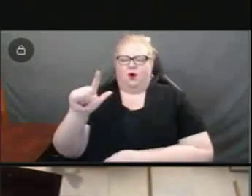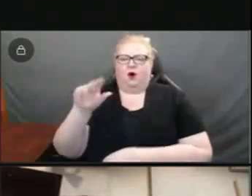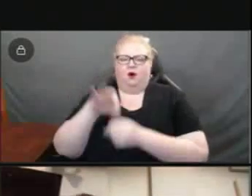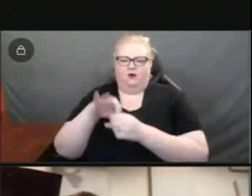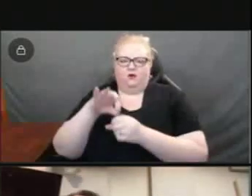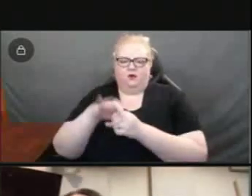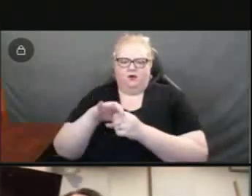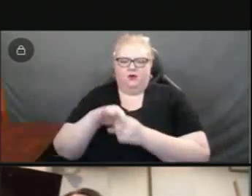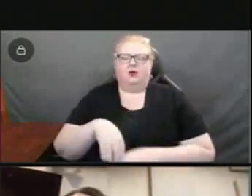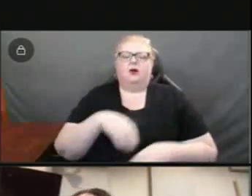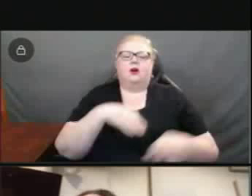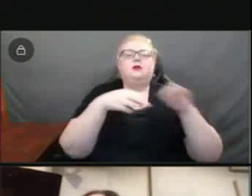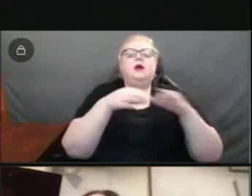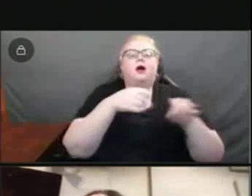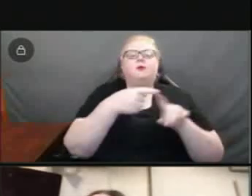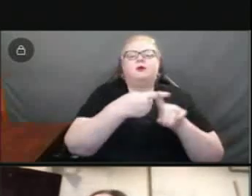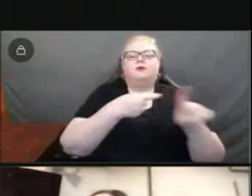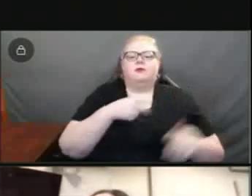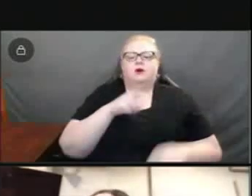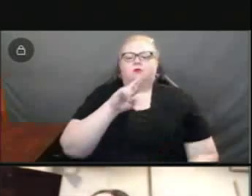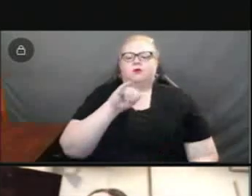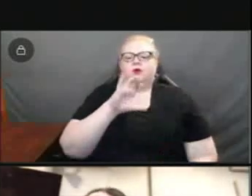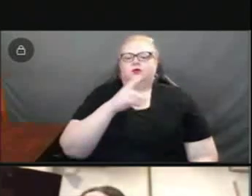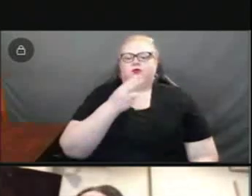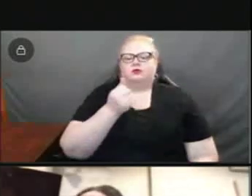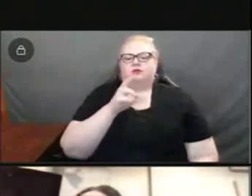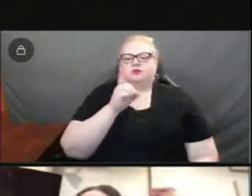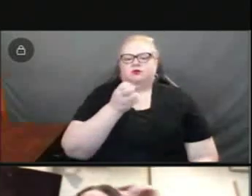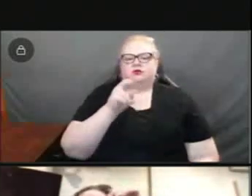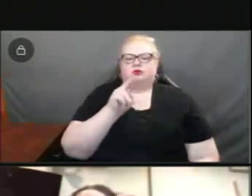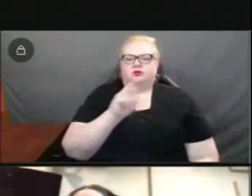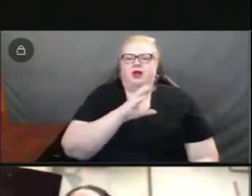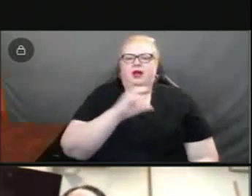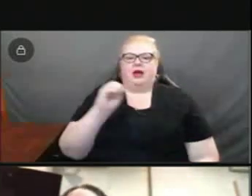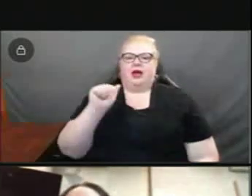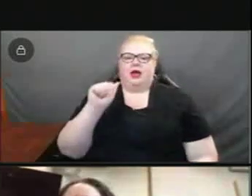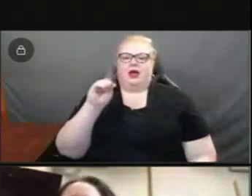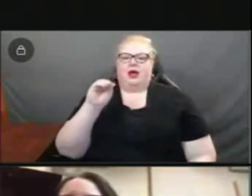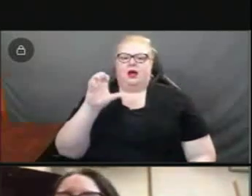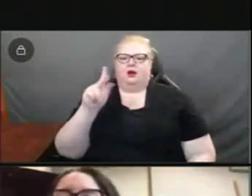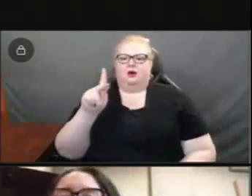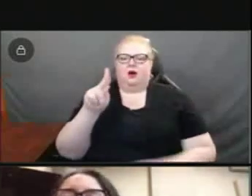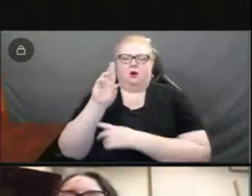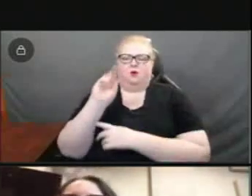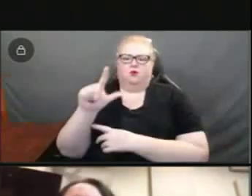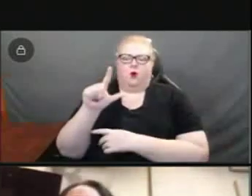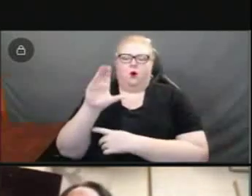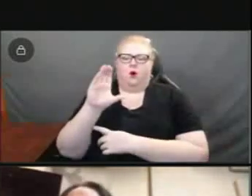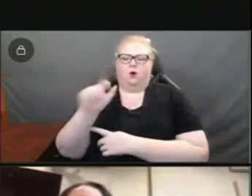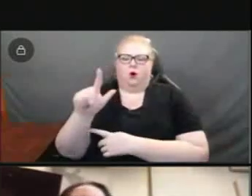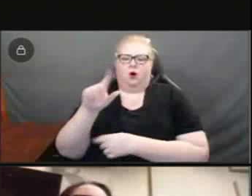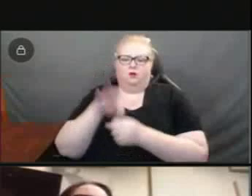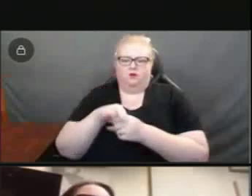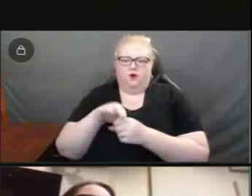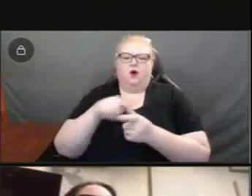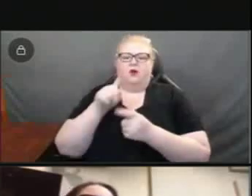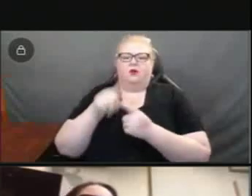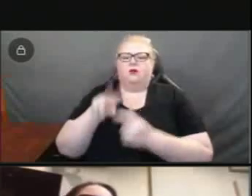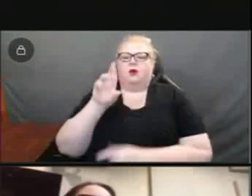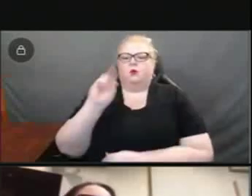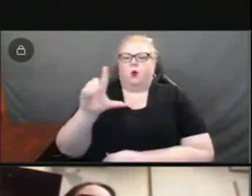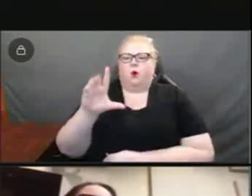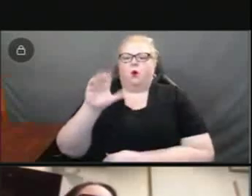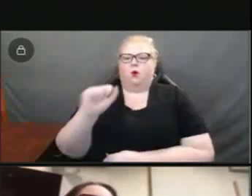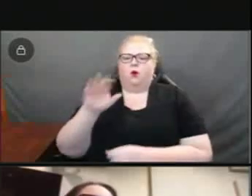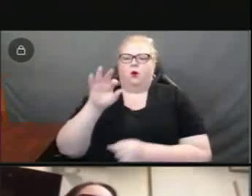from City Director Richardson and a roll call vote from City Director Adcock, we then took a roll call vote, and the roll call vote